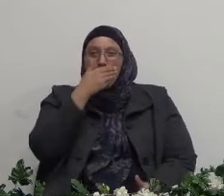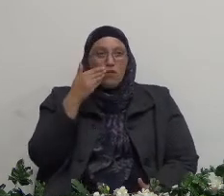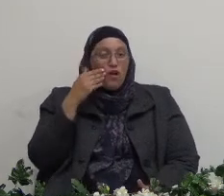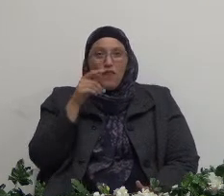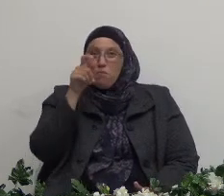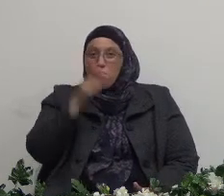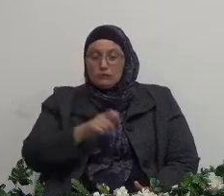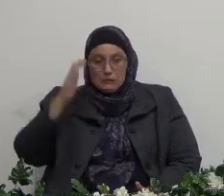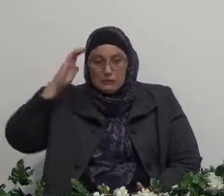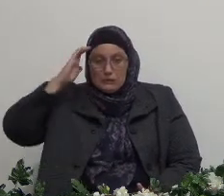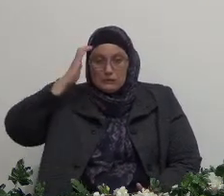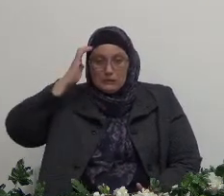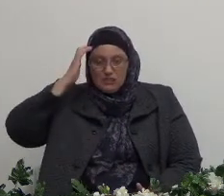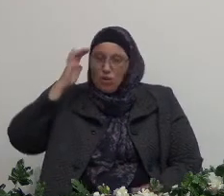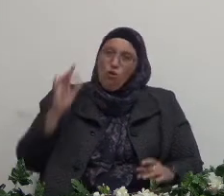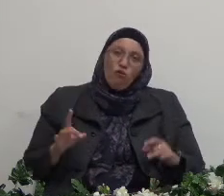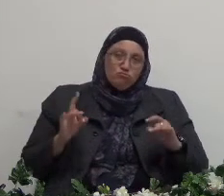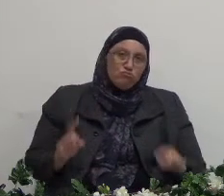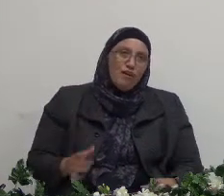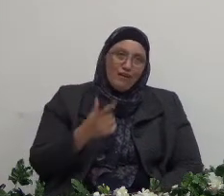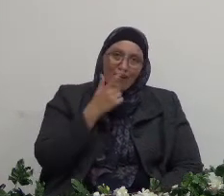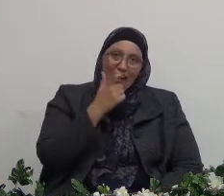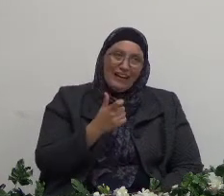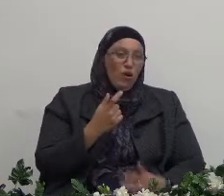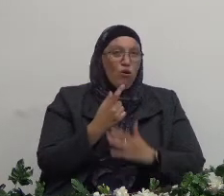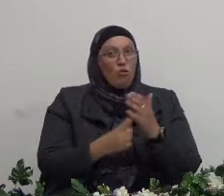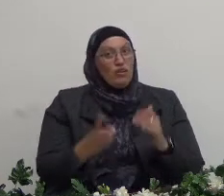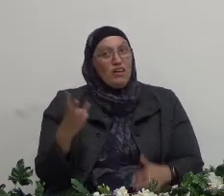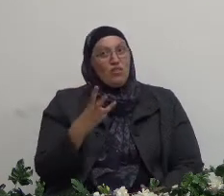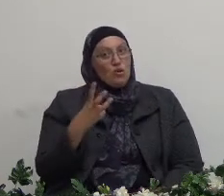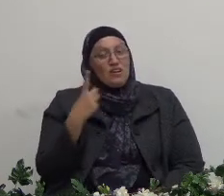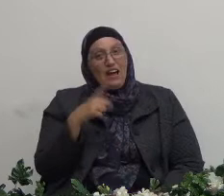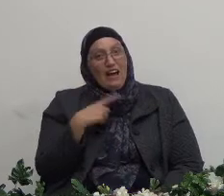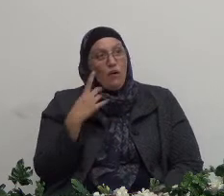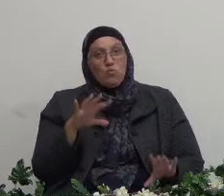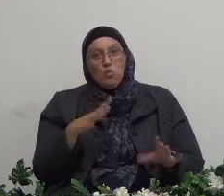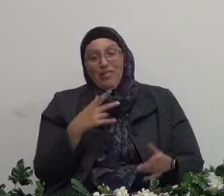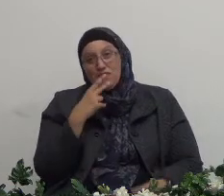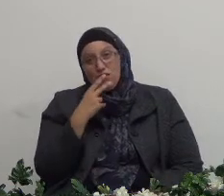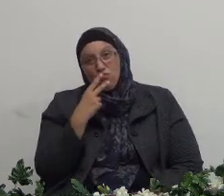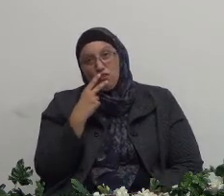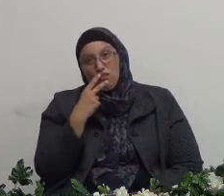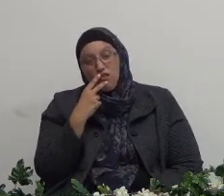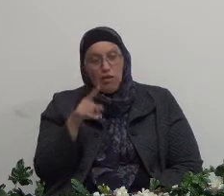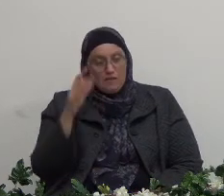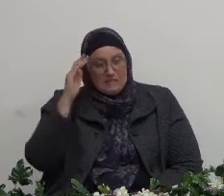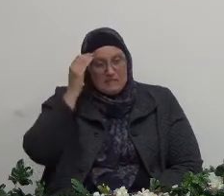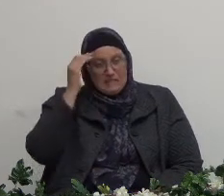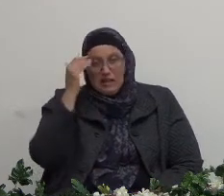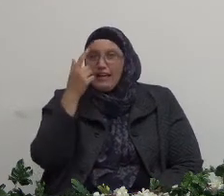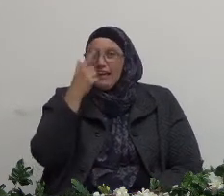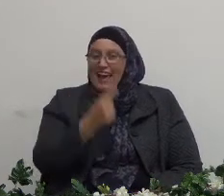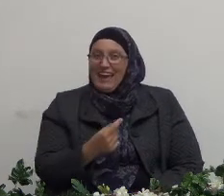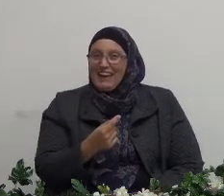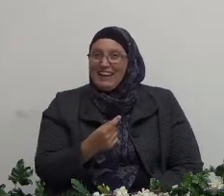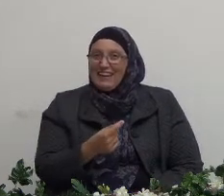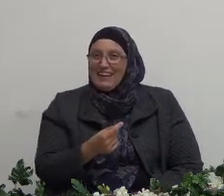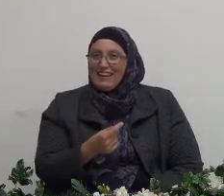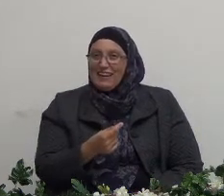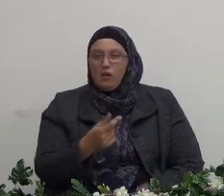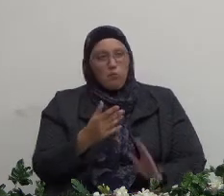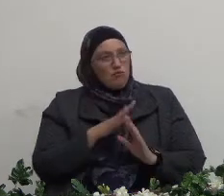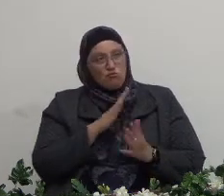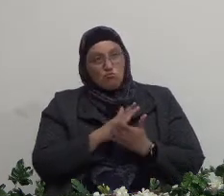still pretty good, for about, 13 hours, they're without the cigarette and they last. So they strengthen their willpower. They're able